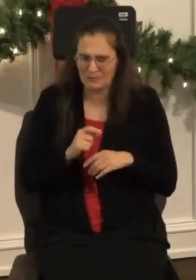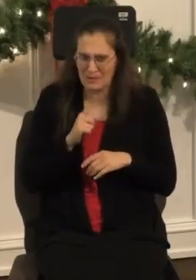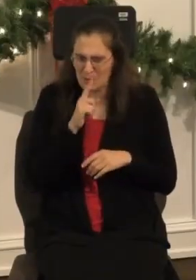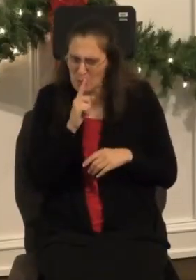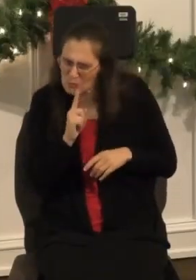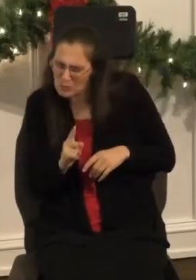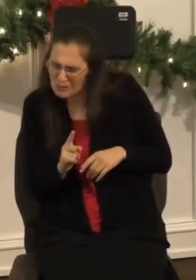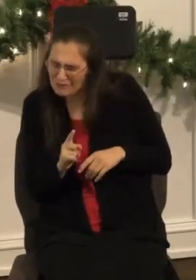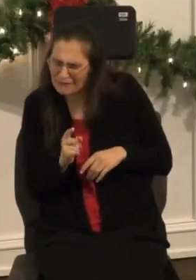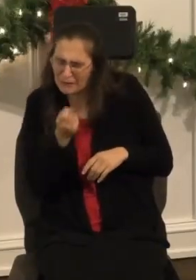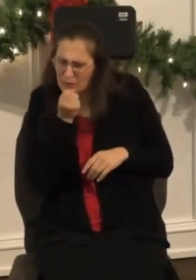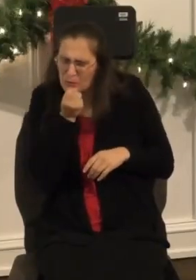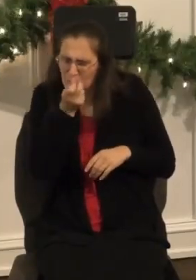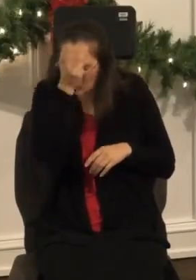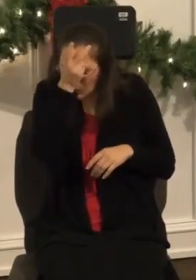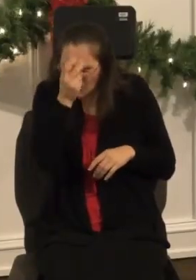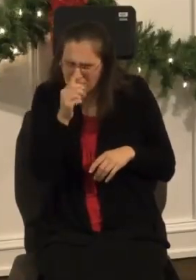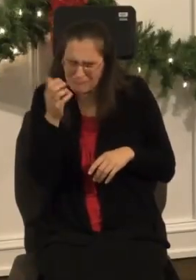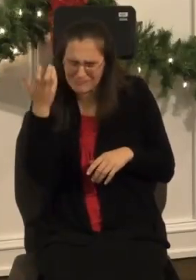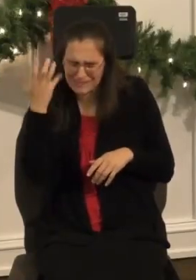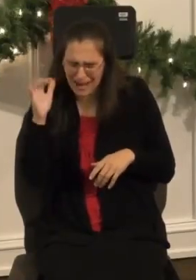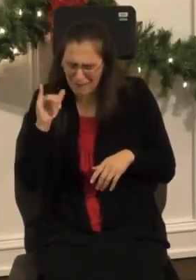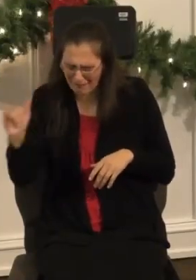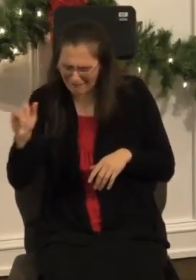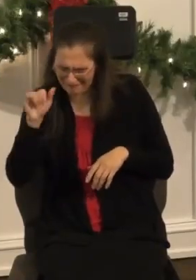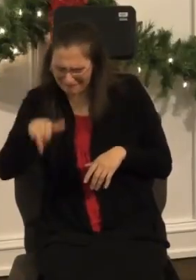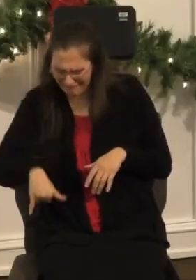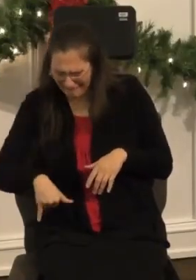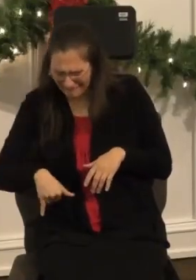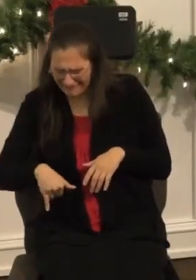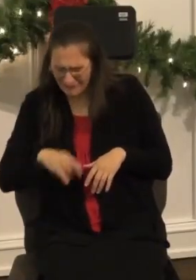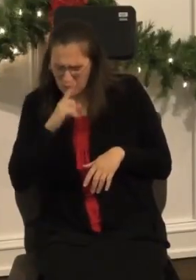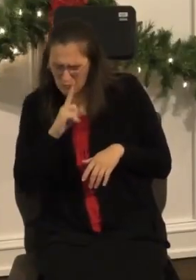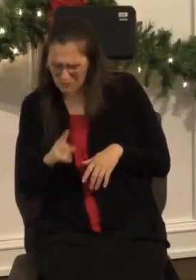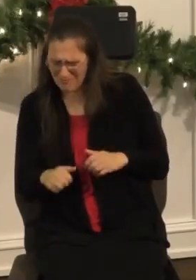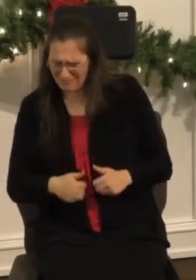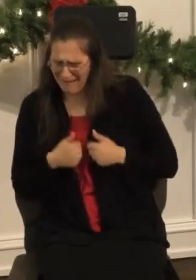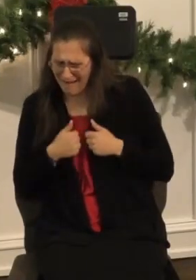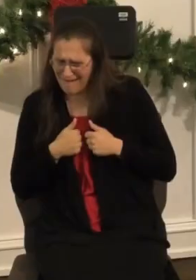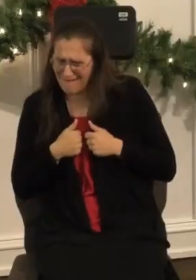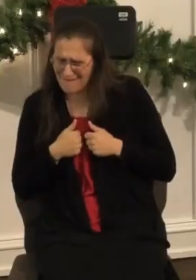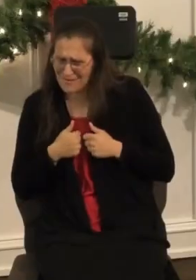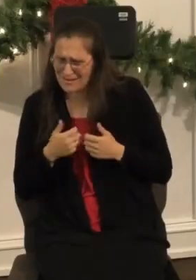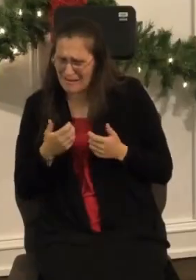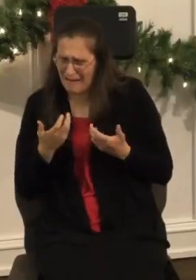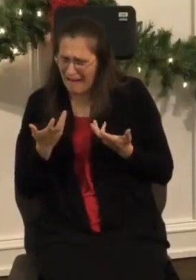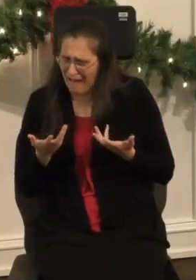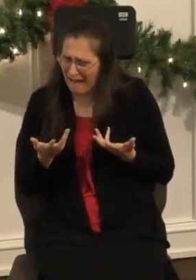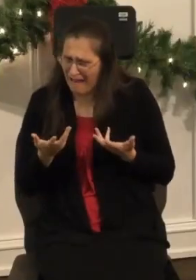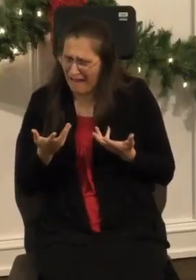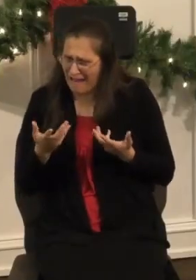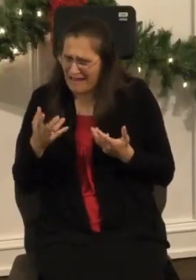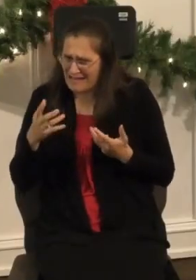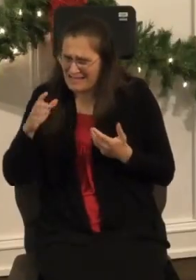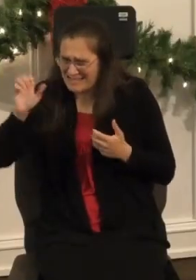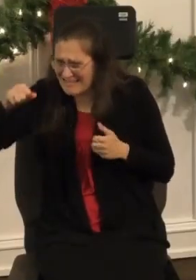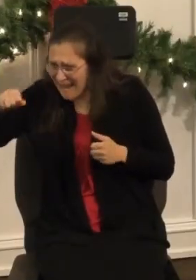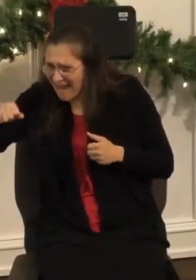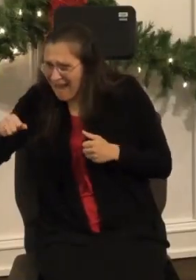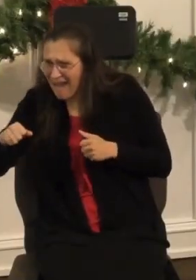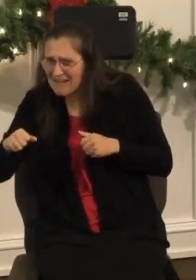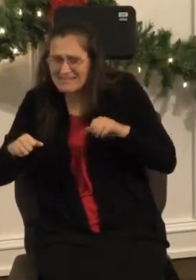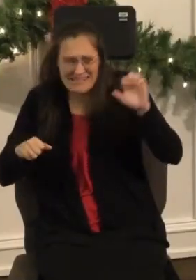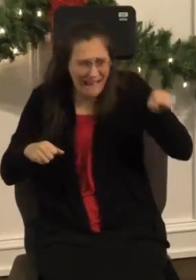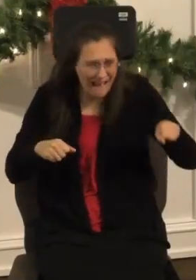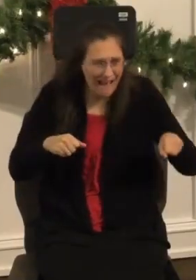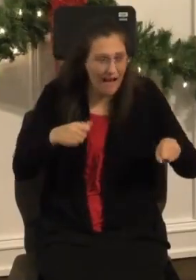a goat ever sound that way in real life? I don't know. It does in real life? I'm getting some people that know goats. I'm getting a lot of